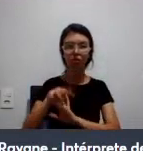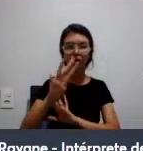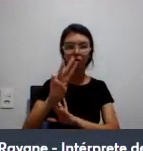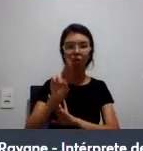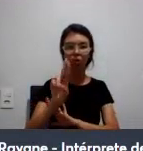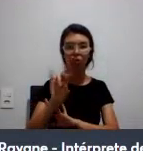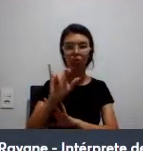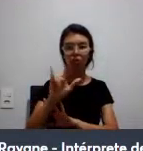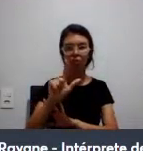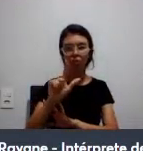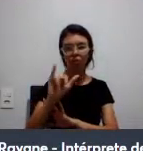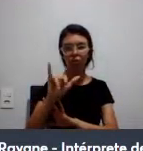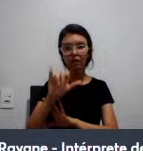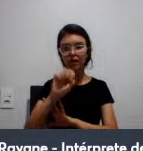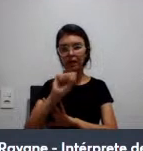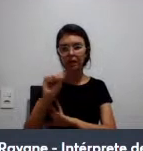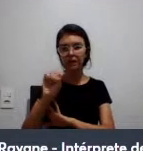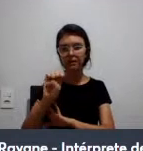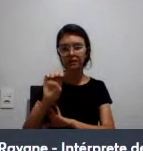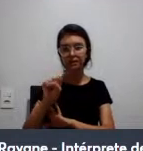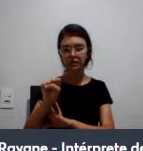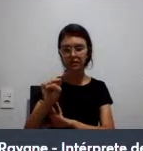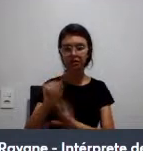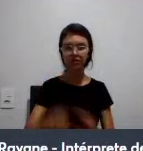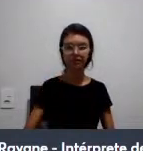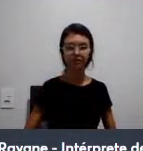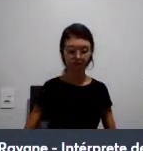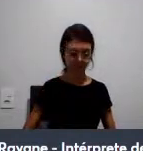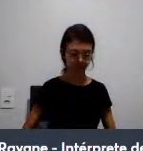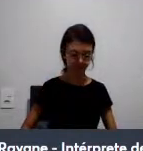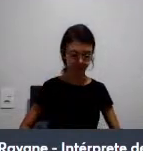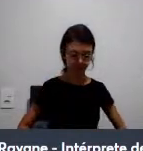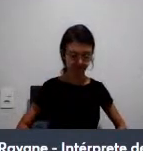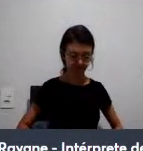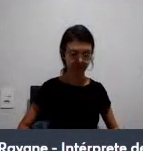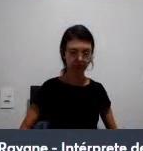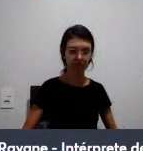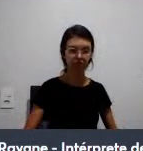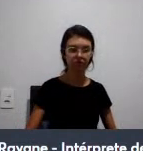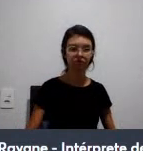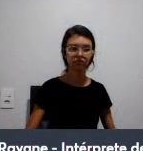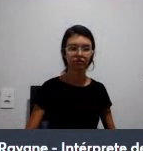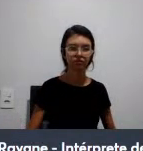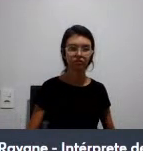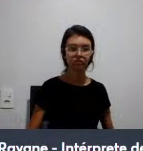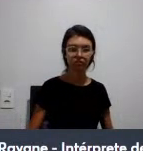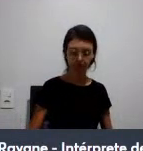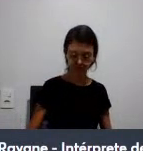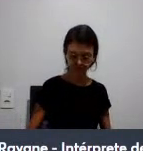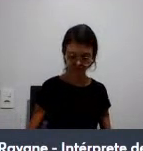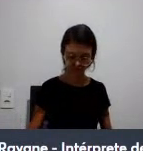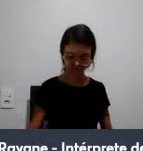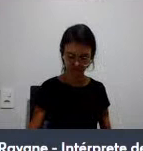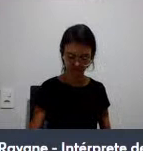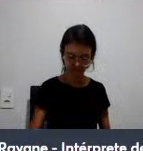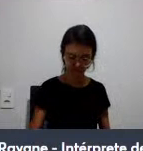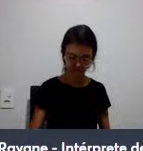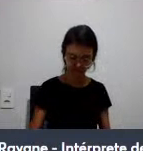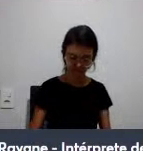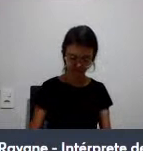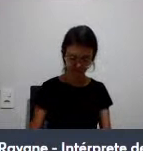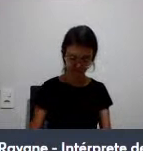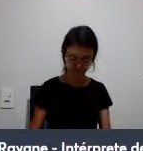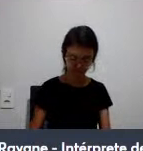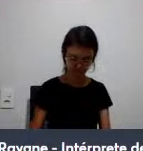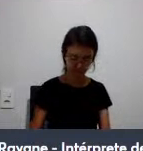Now, could we have the next slide, please? This is a wonderful, competent writer, and